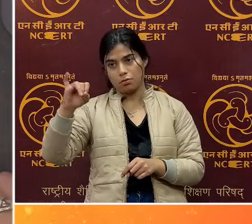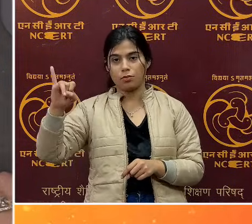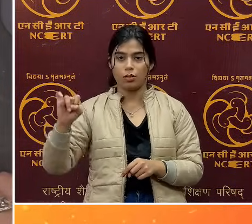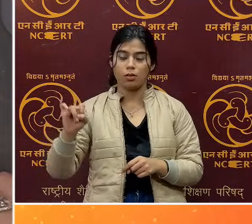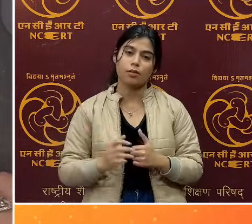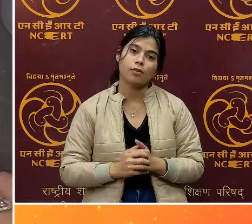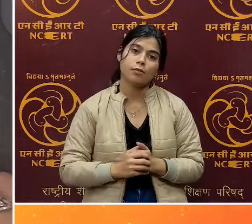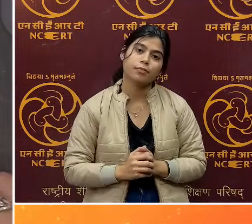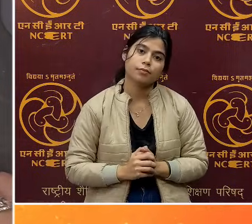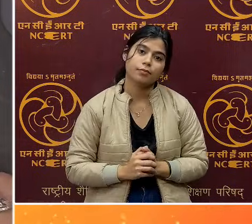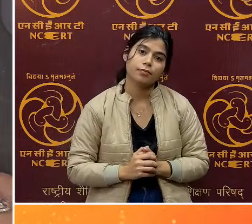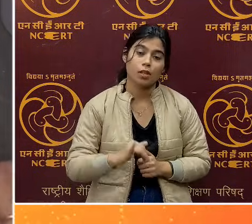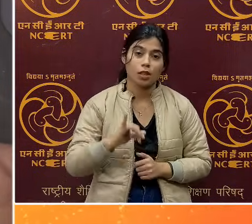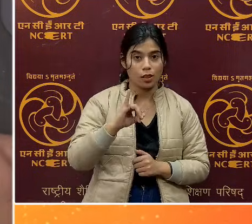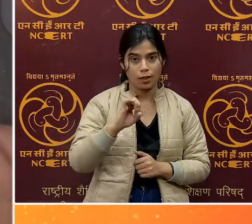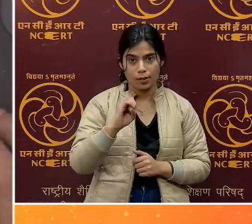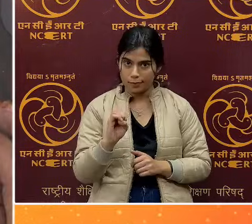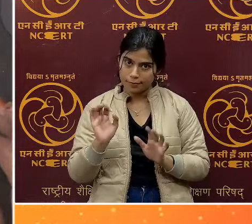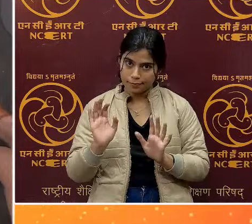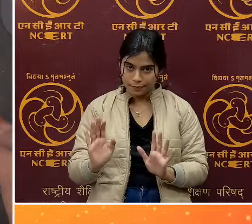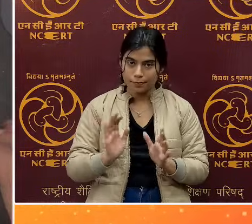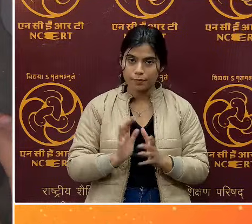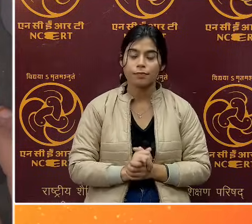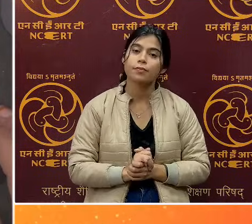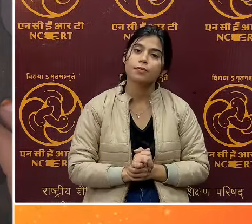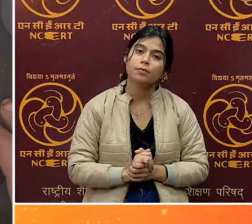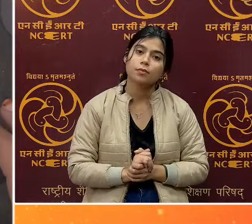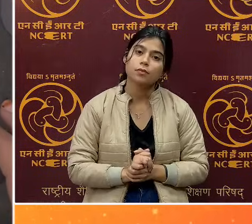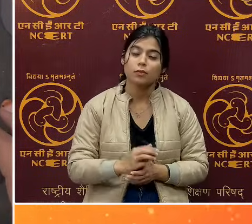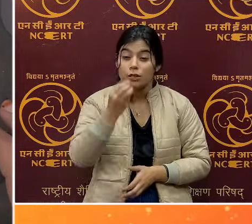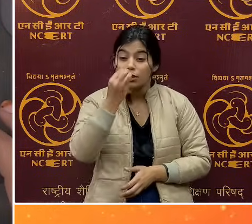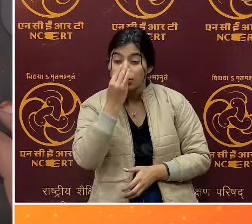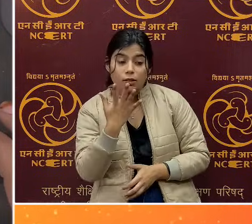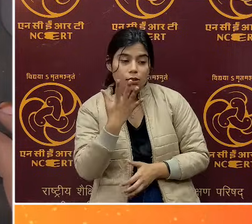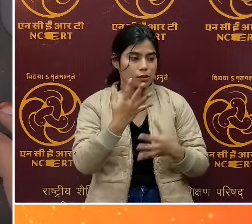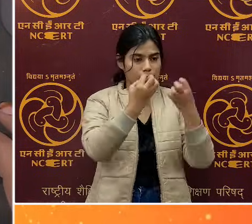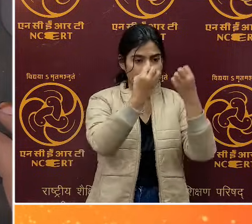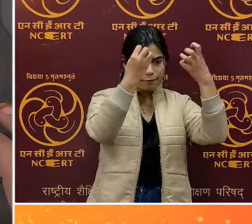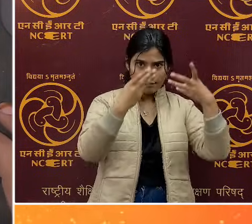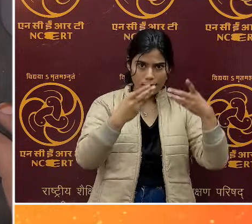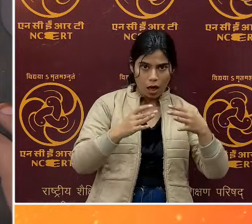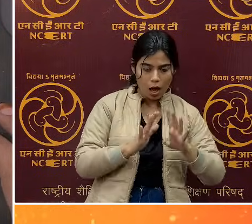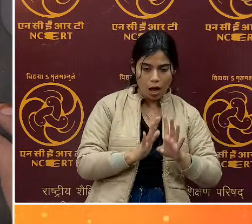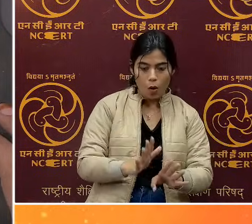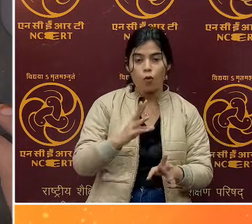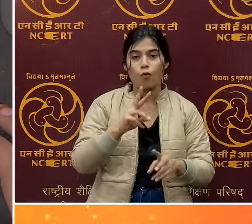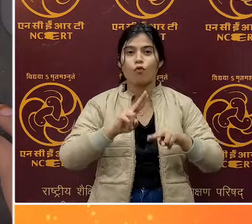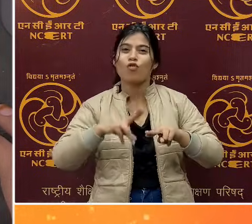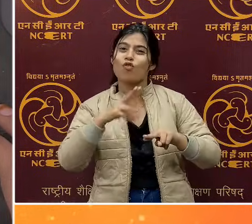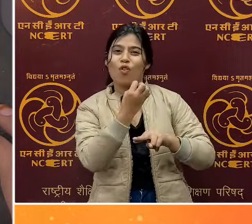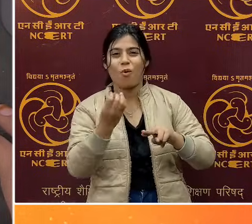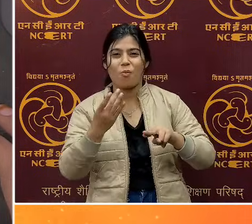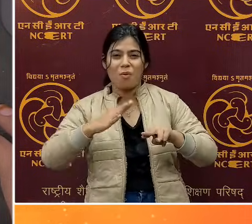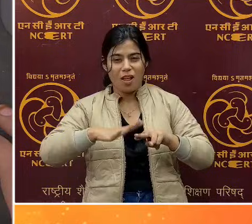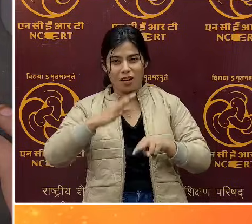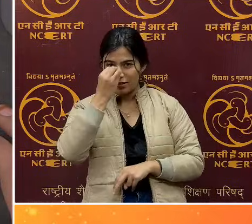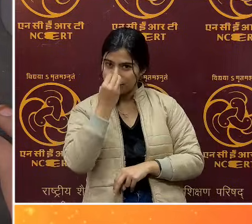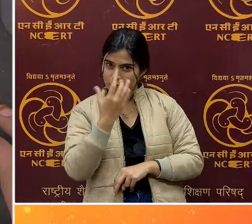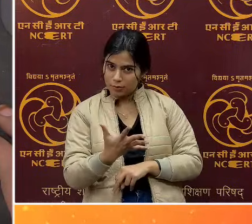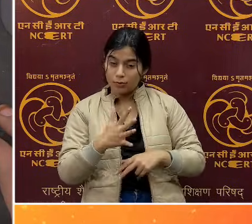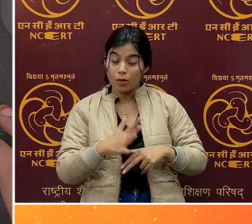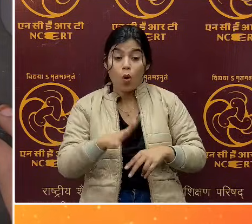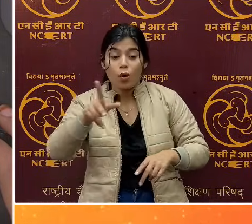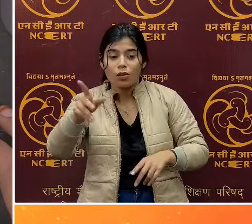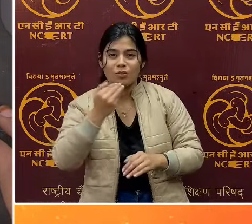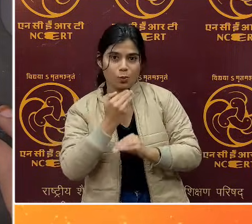each side will be 60 degree. degrees. Fine. We can easily calculate with the formula how many number of images it will form. Children can find it